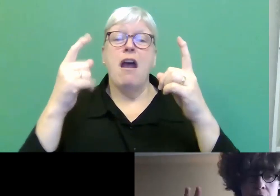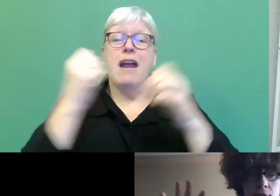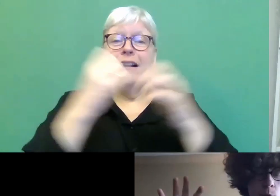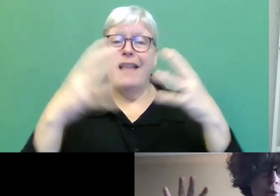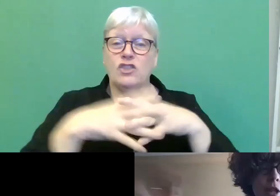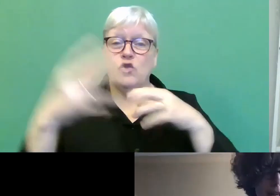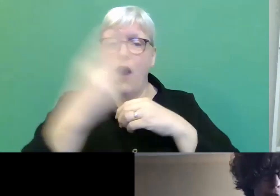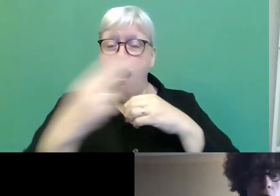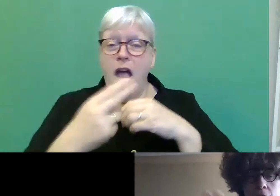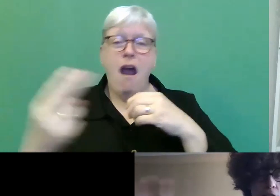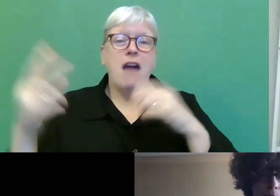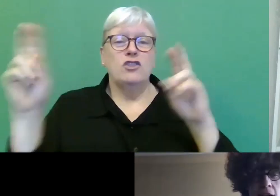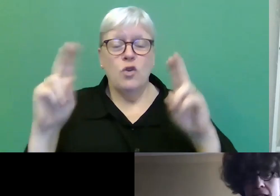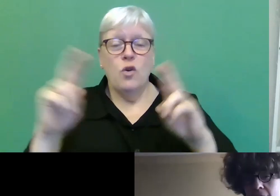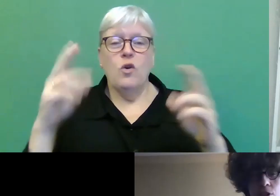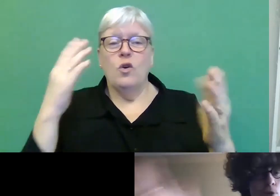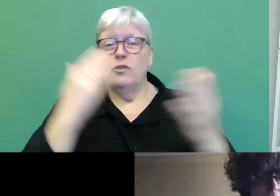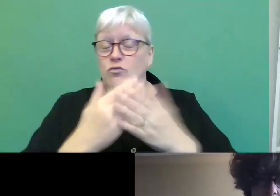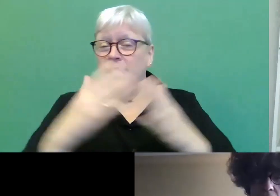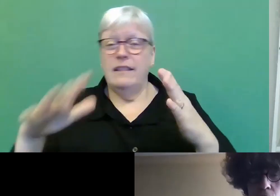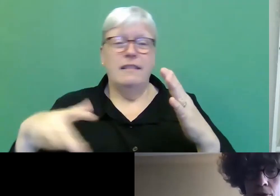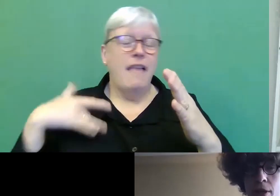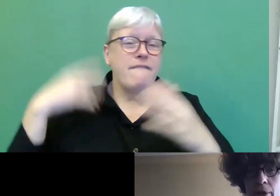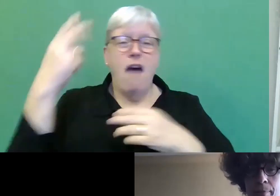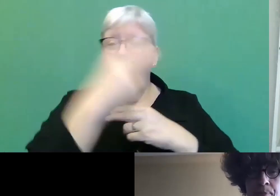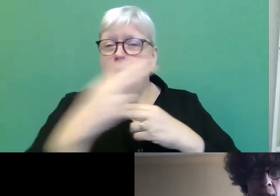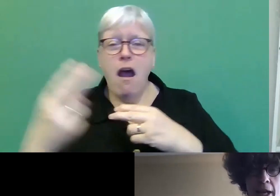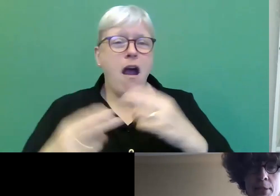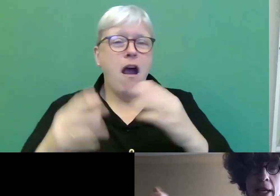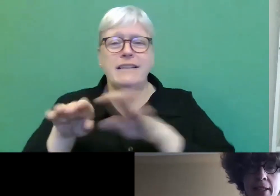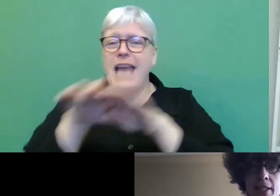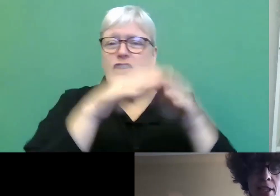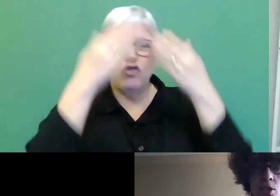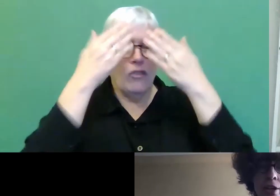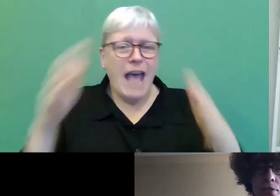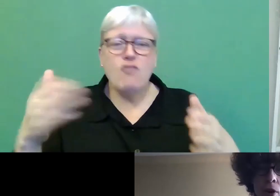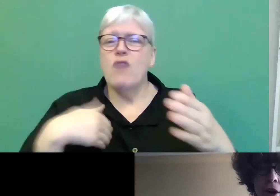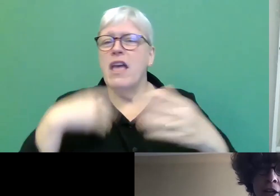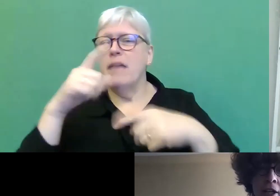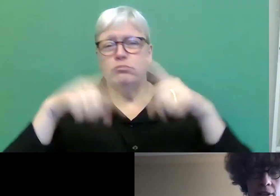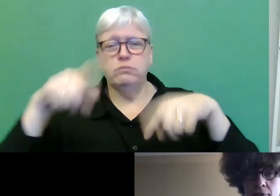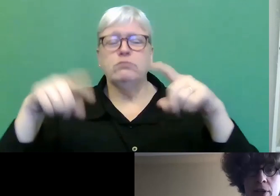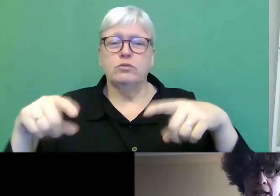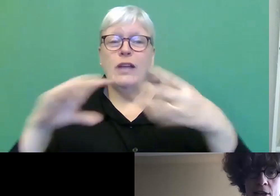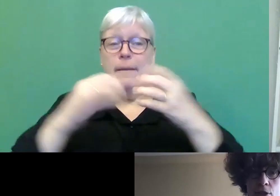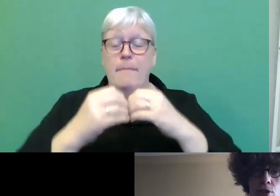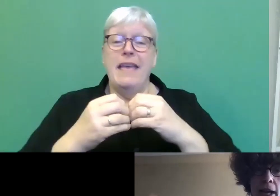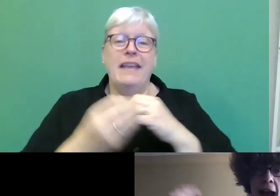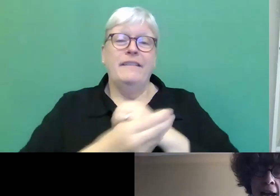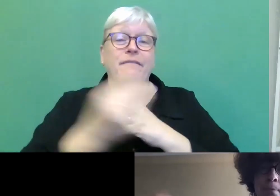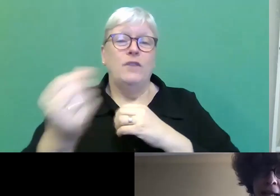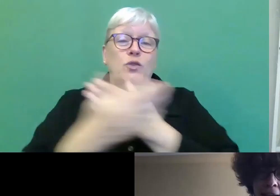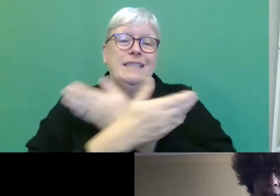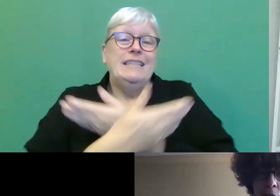real life art displays. National Gallery's got some of them, and he's made these t-shirts for different occasions. So